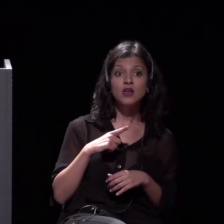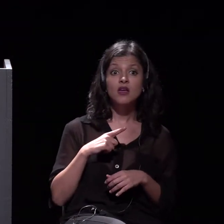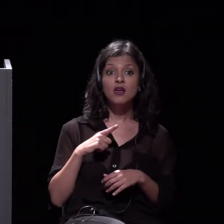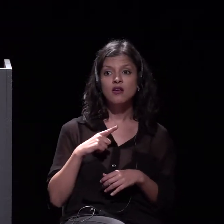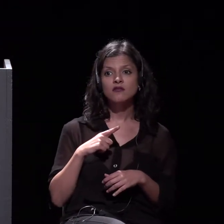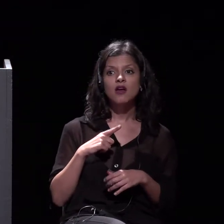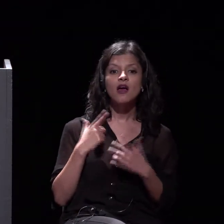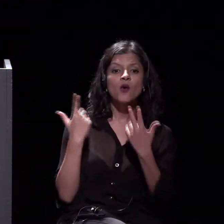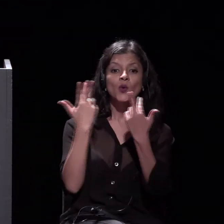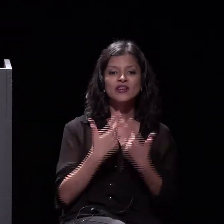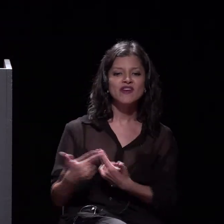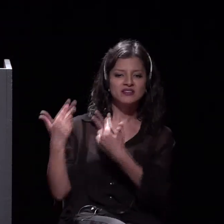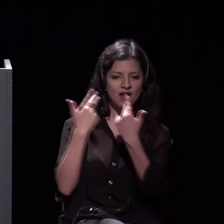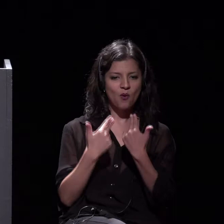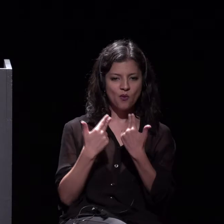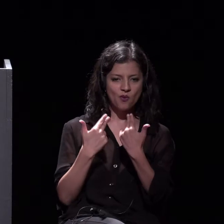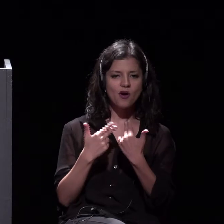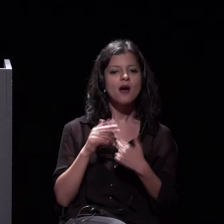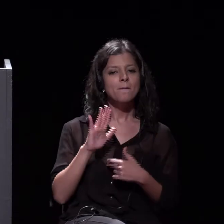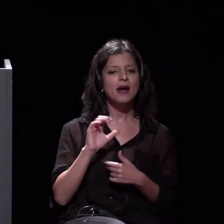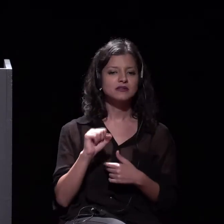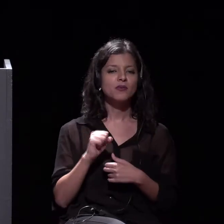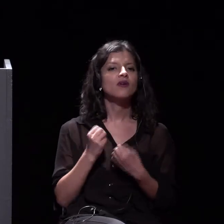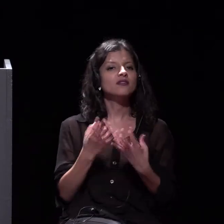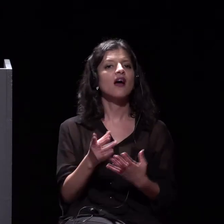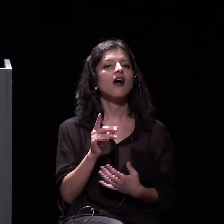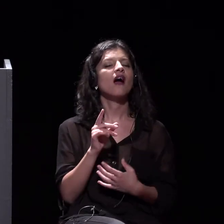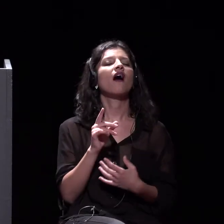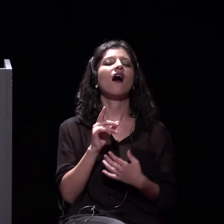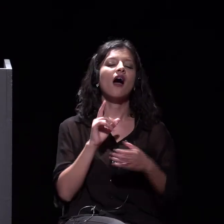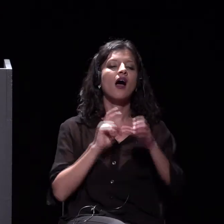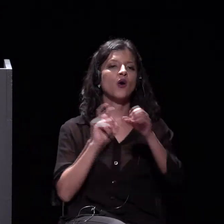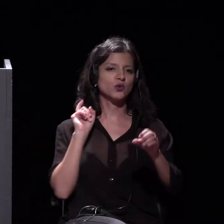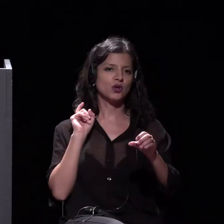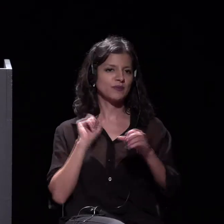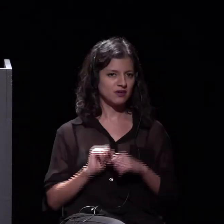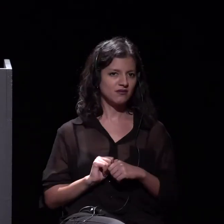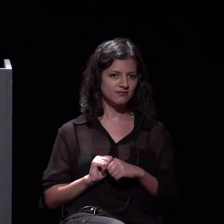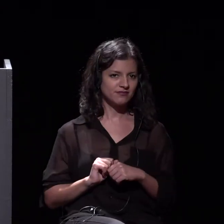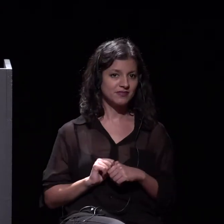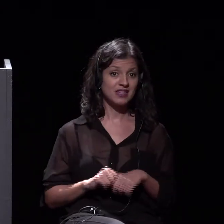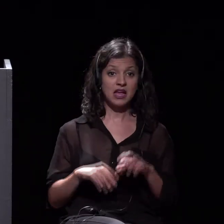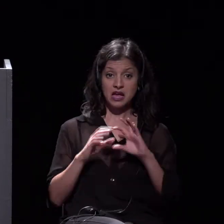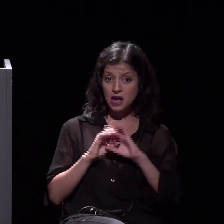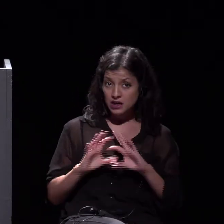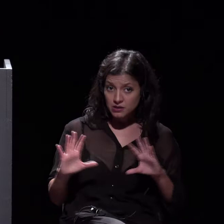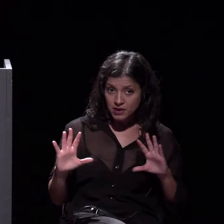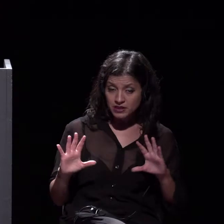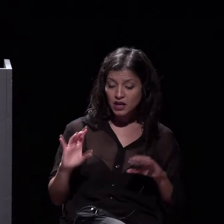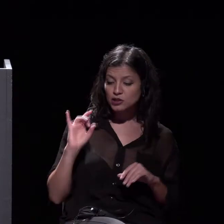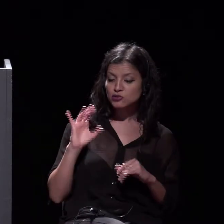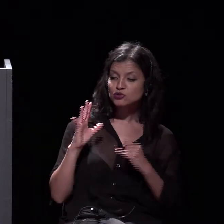more autonomy. One that's not understood as freedom from institutional norms, but as the freedom to collectively institute such